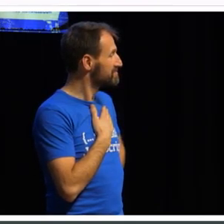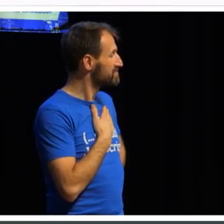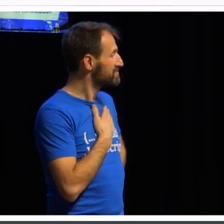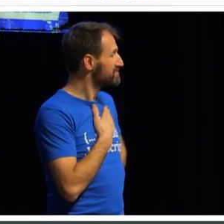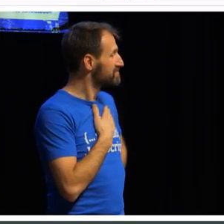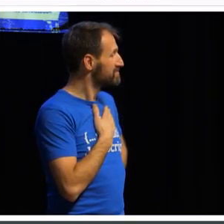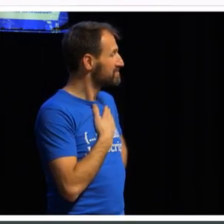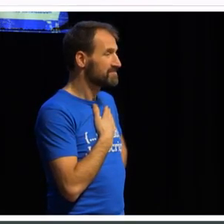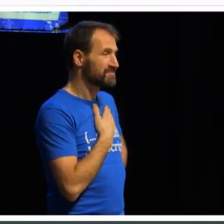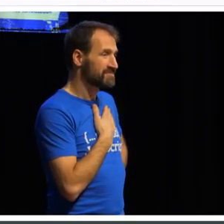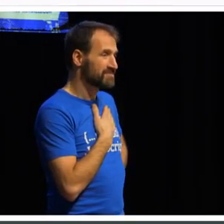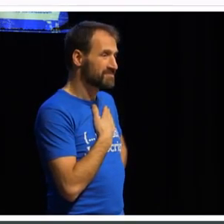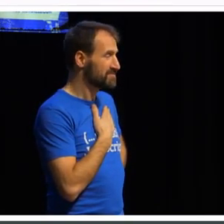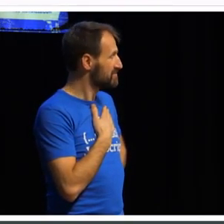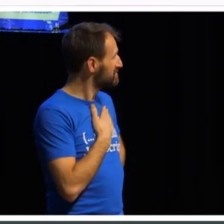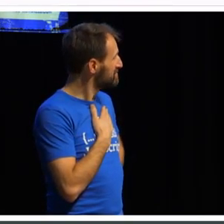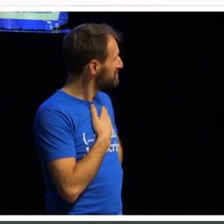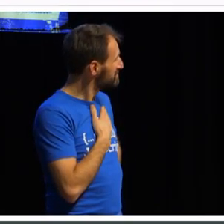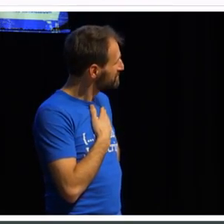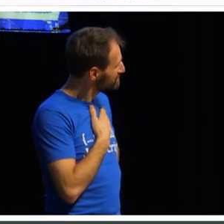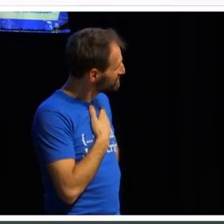This is definitely the problem with live demos.